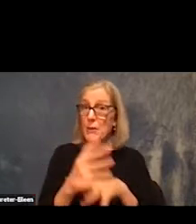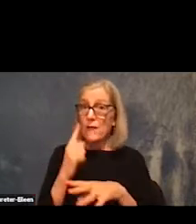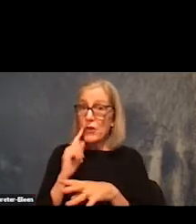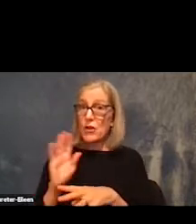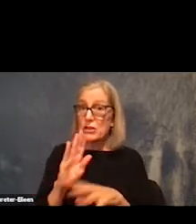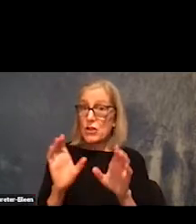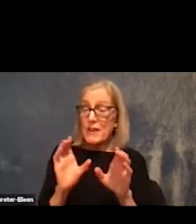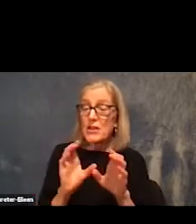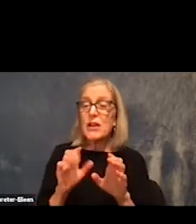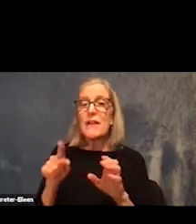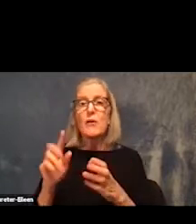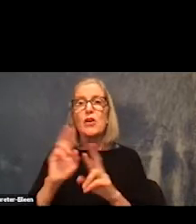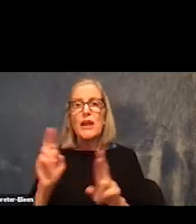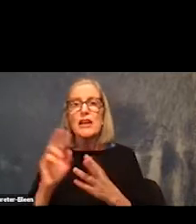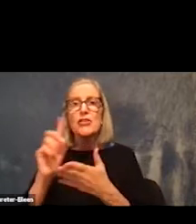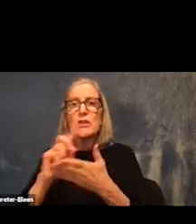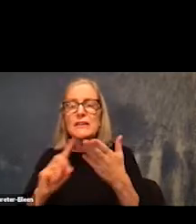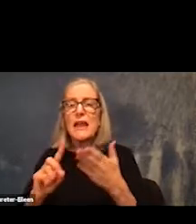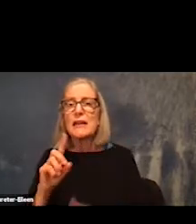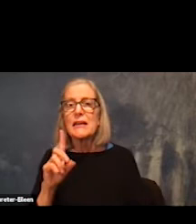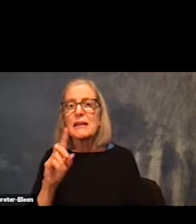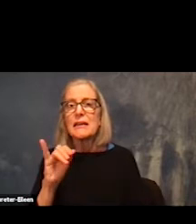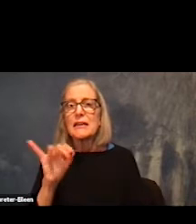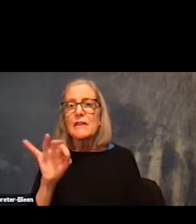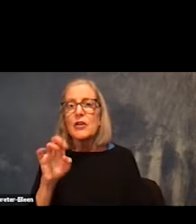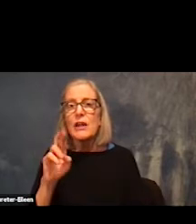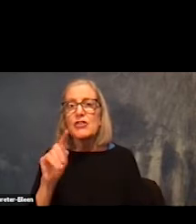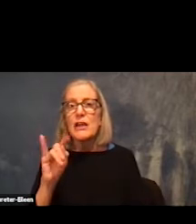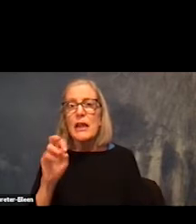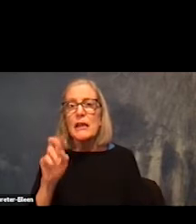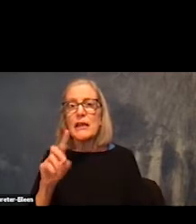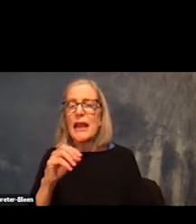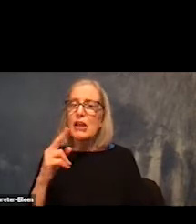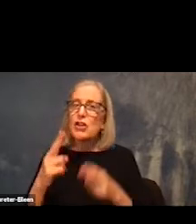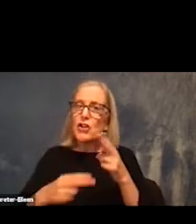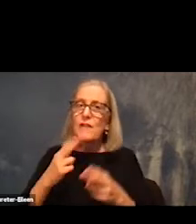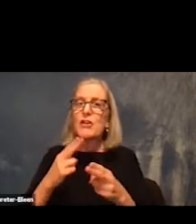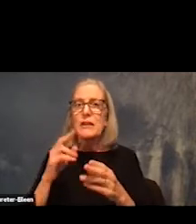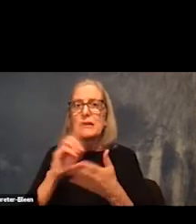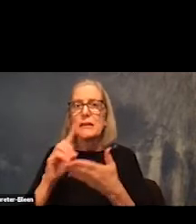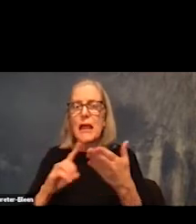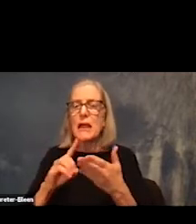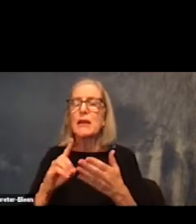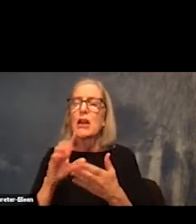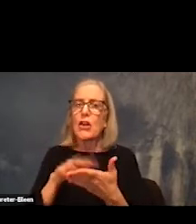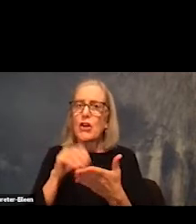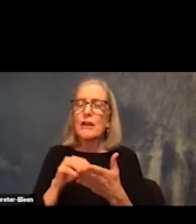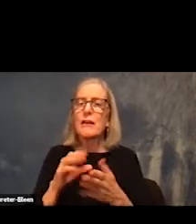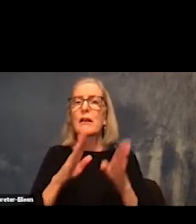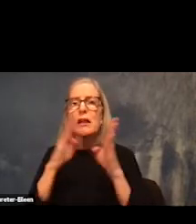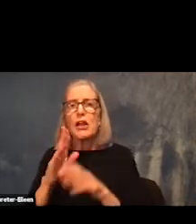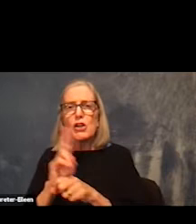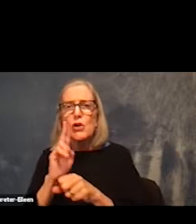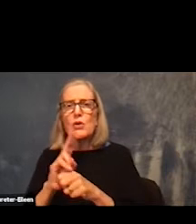design differentiated and universally designed learning, use behavior management strategies, and work collaboratively